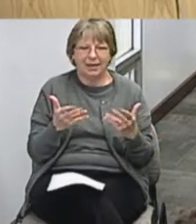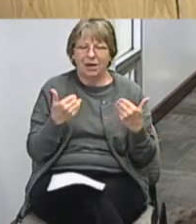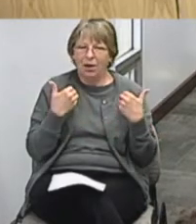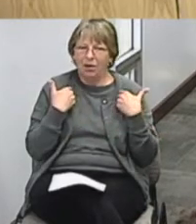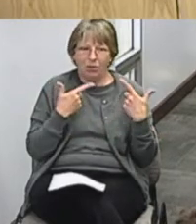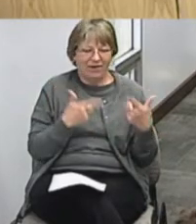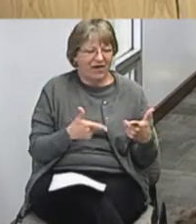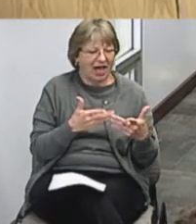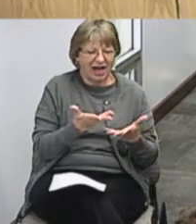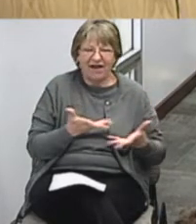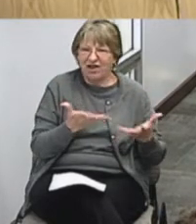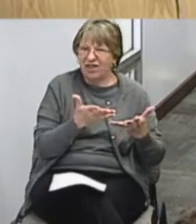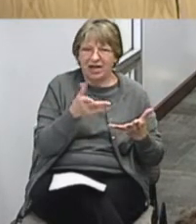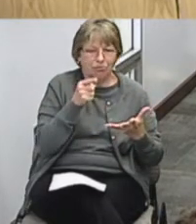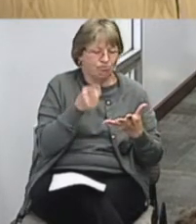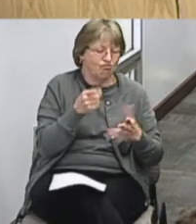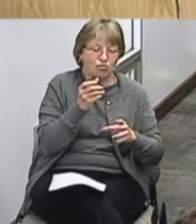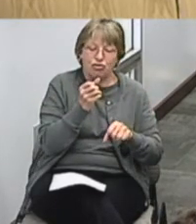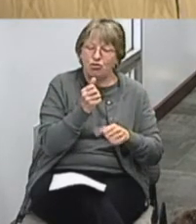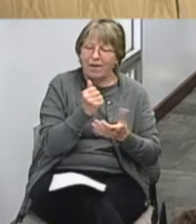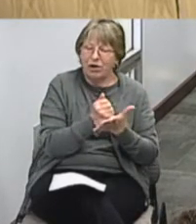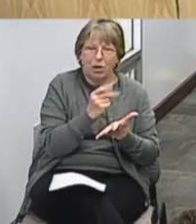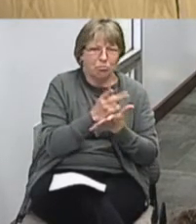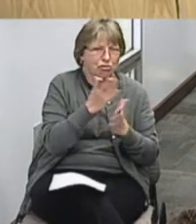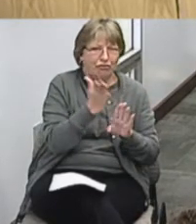Everything you've occurring. approved before.